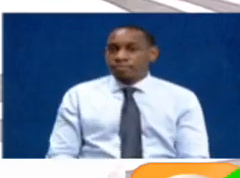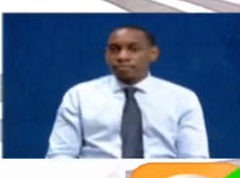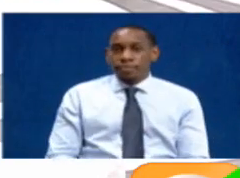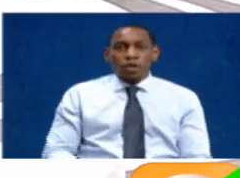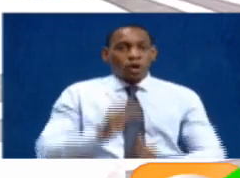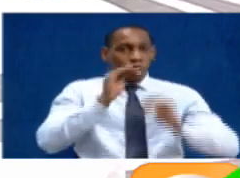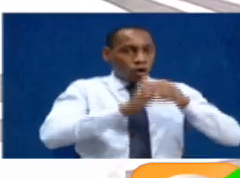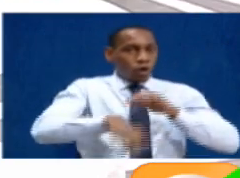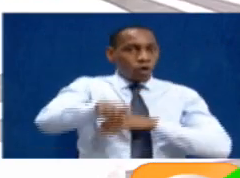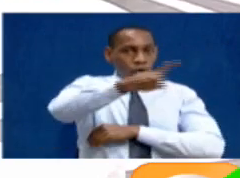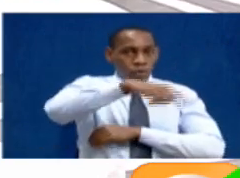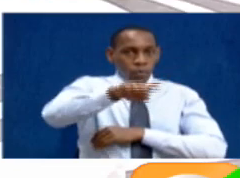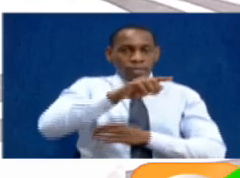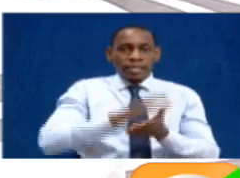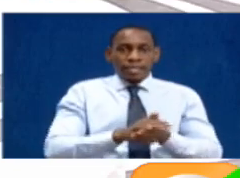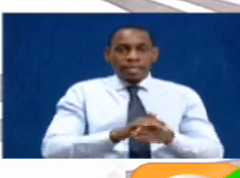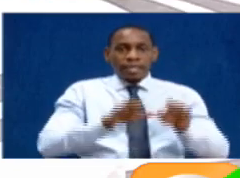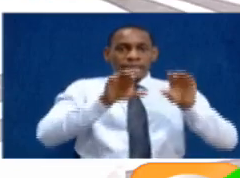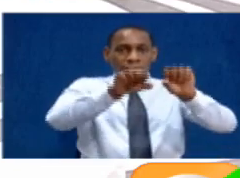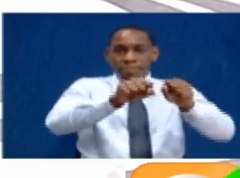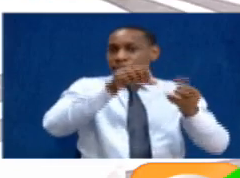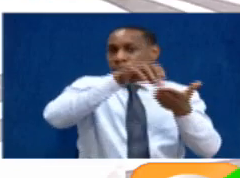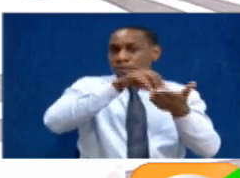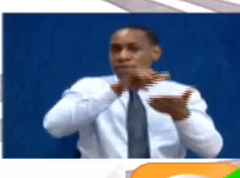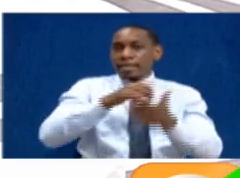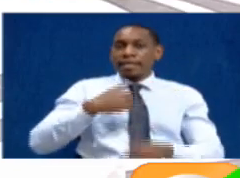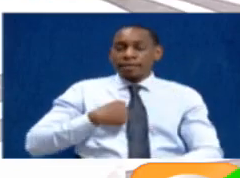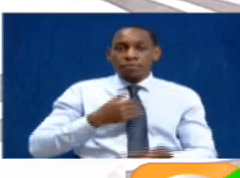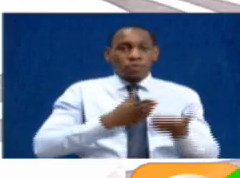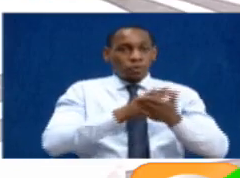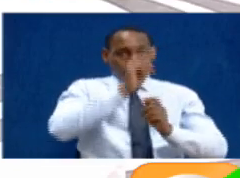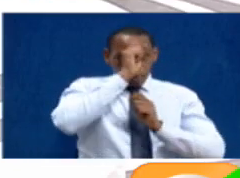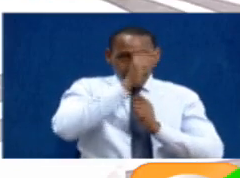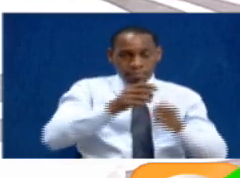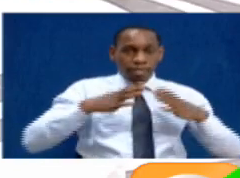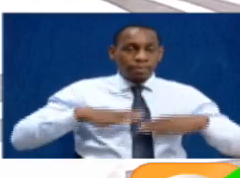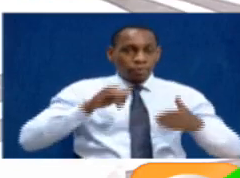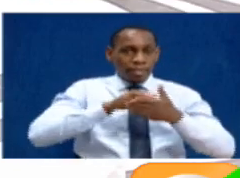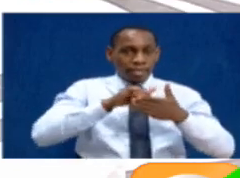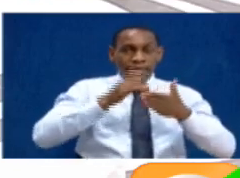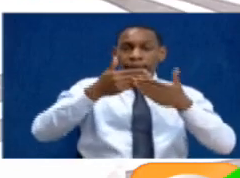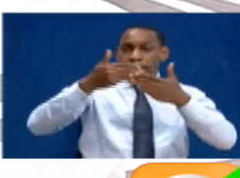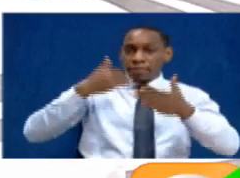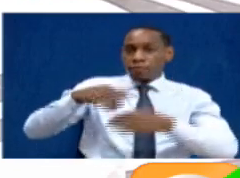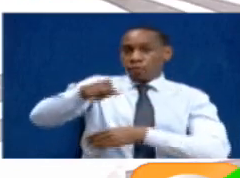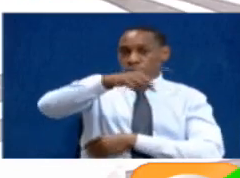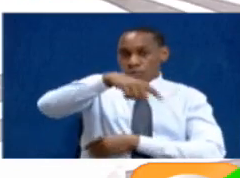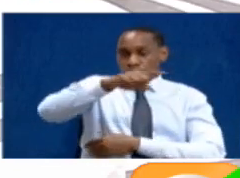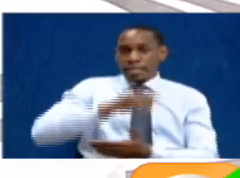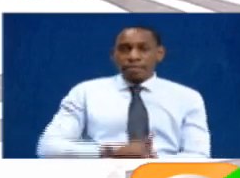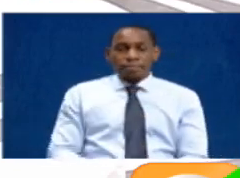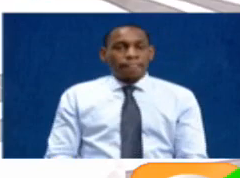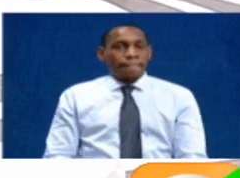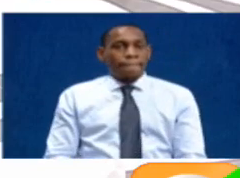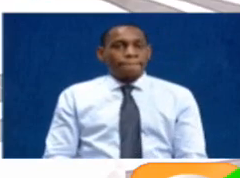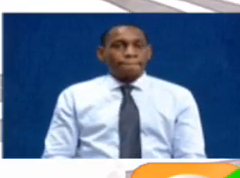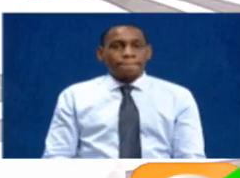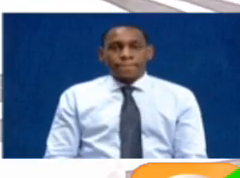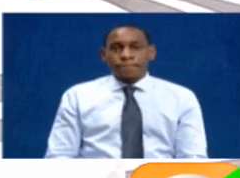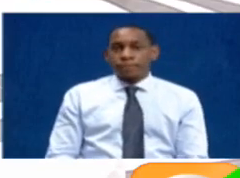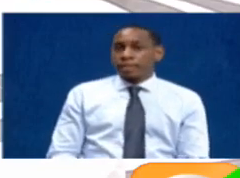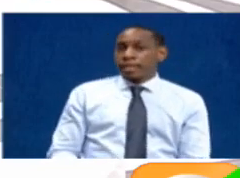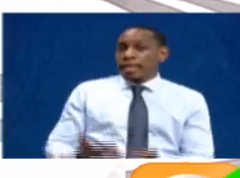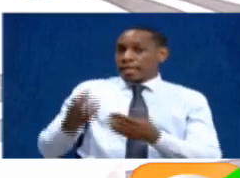so you... All of us, we ascended to these positions we have because we respected those who are there before us. Okay, let me ask you this. What